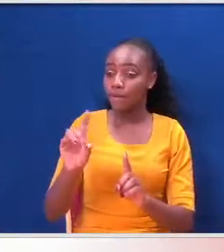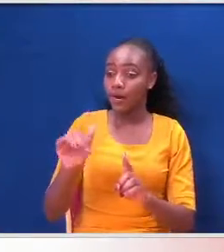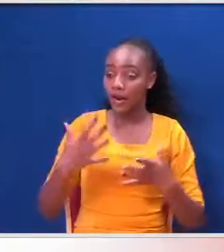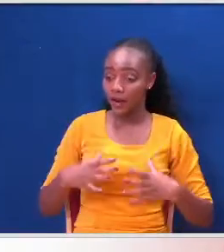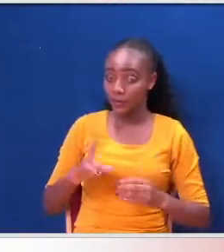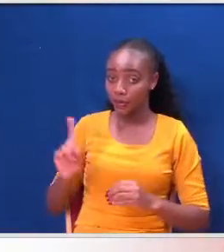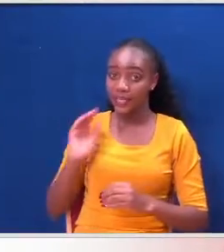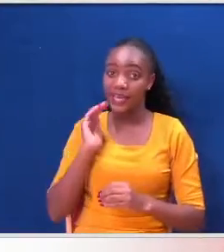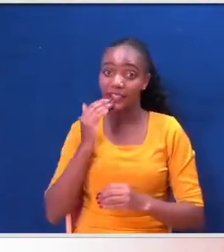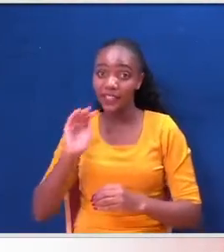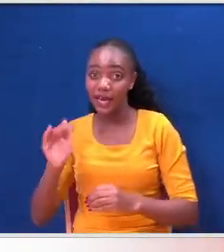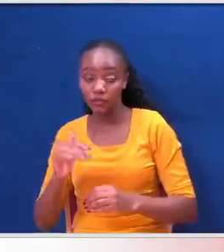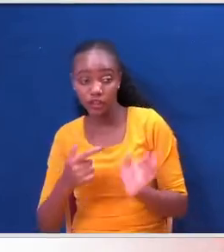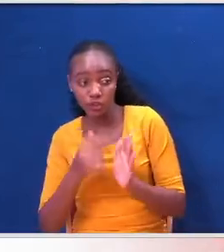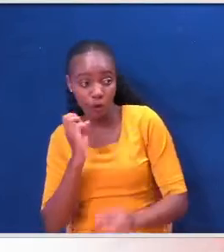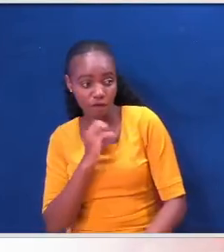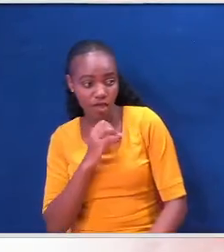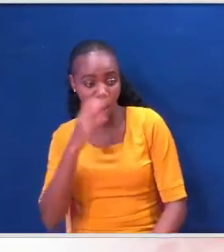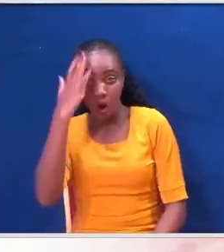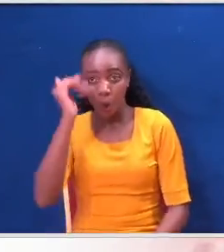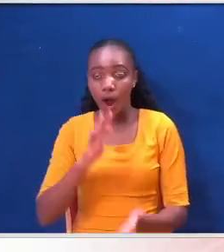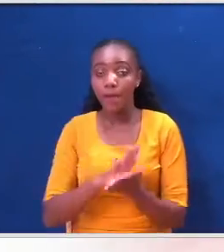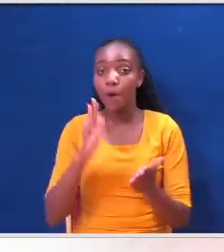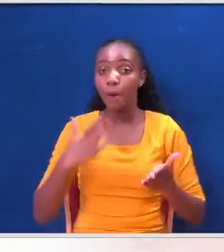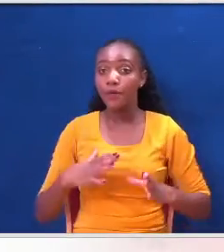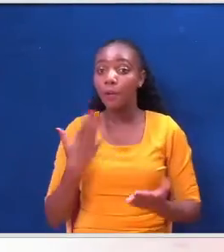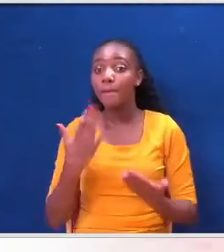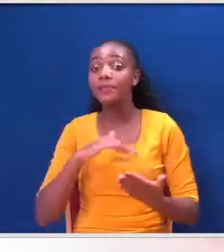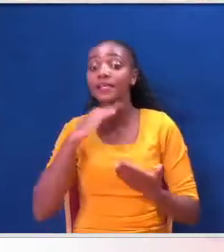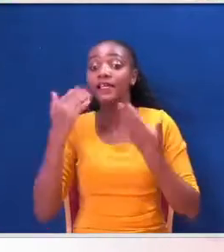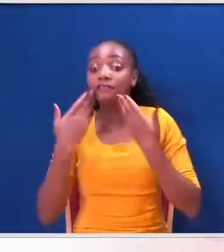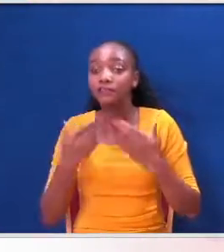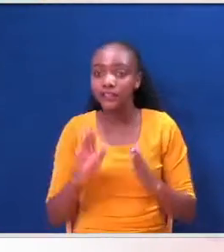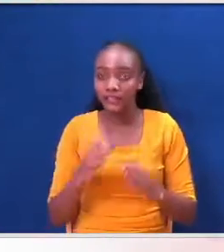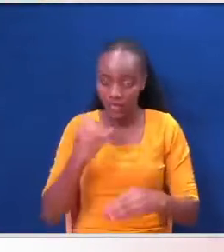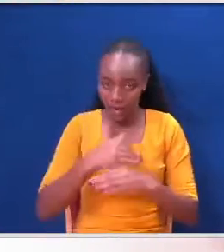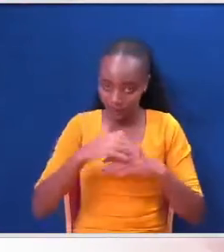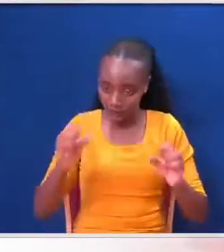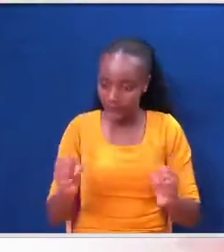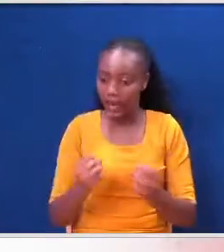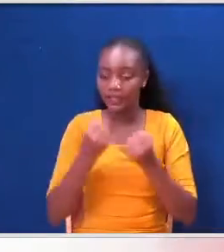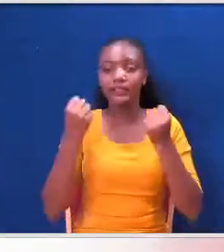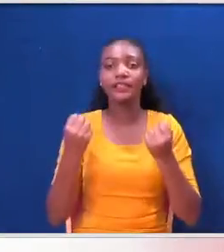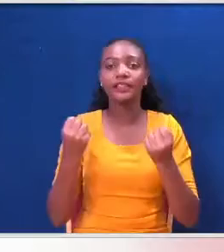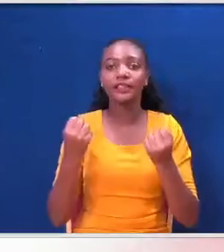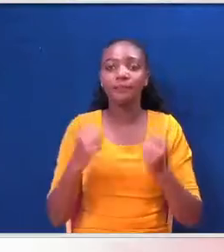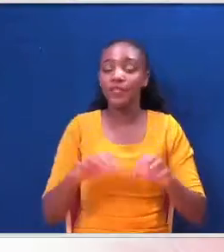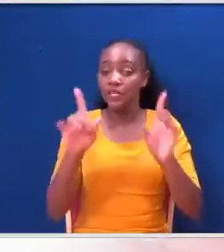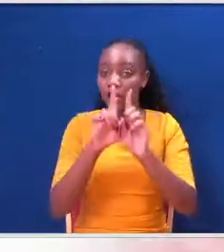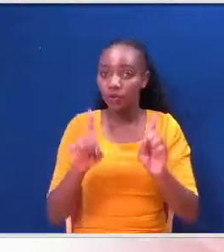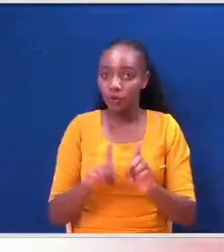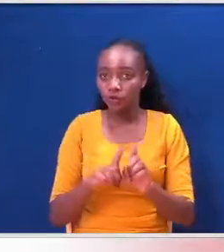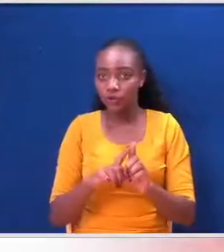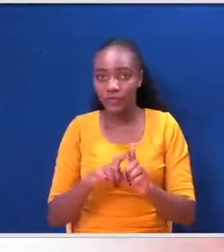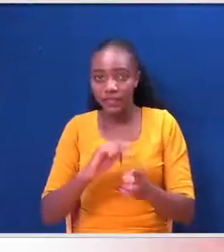Siaya County have expressed fear that more people could have perished following the tanker fire tragedy. 22 people with varying degrees